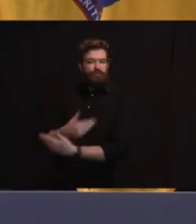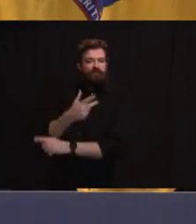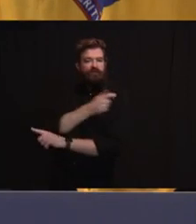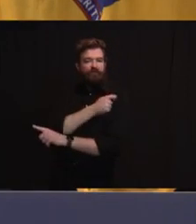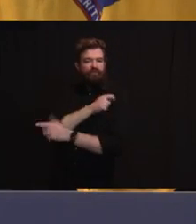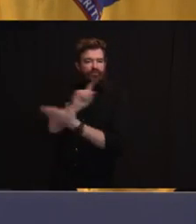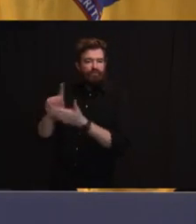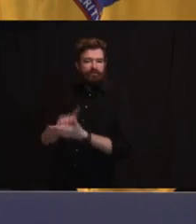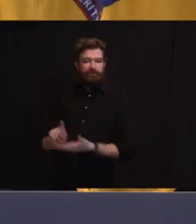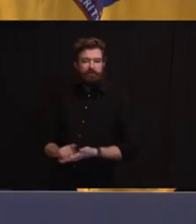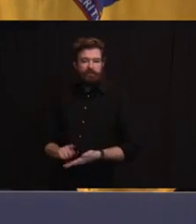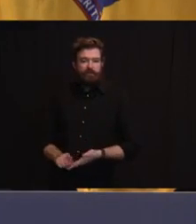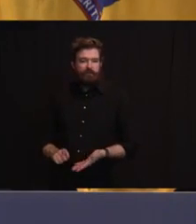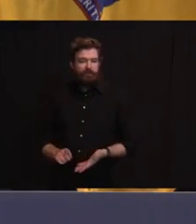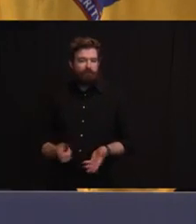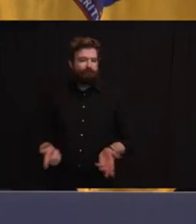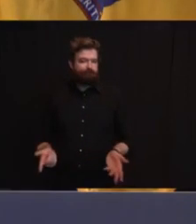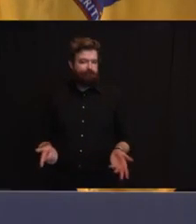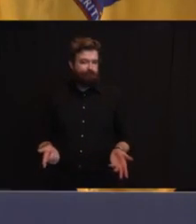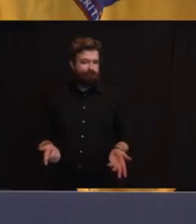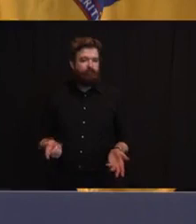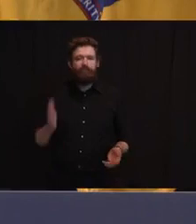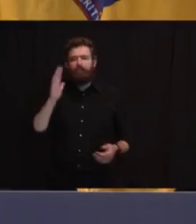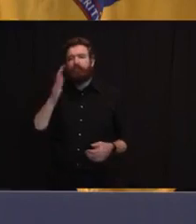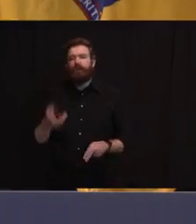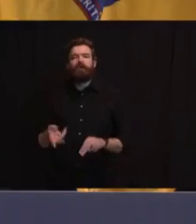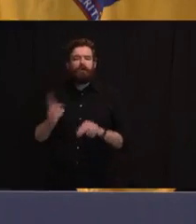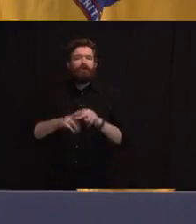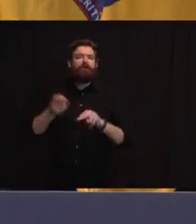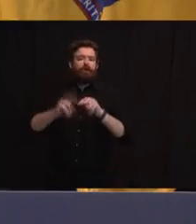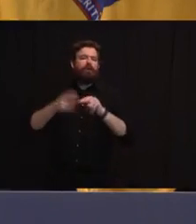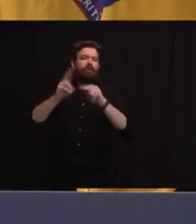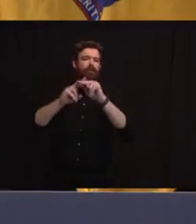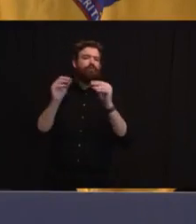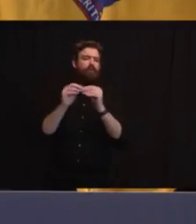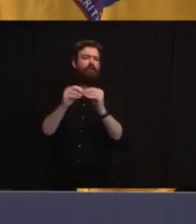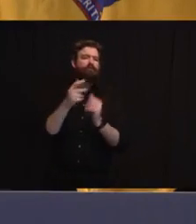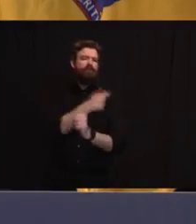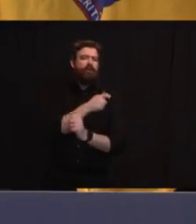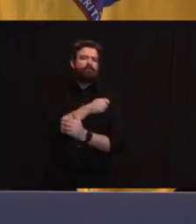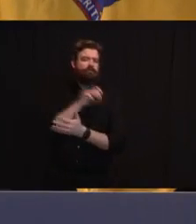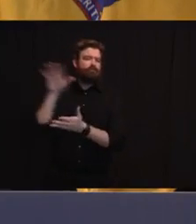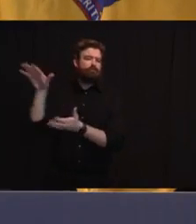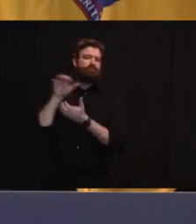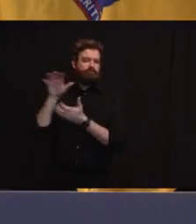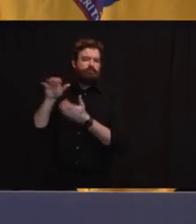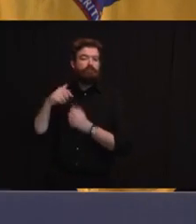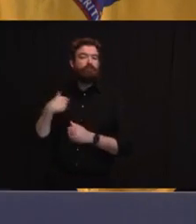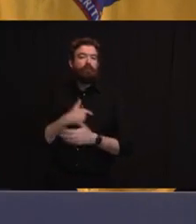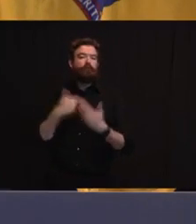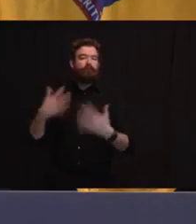We're going to get there based on the intense discussions we have with the incoming Biden team and the outgoing Trump